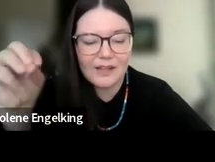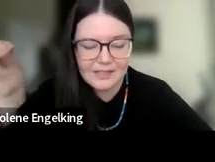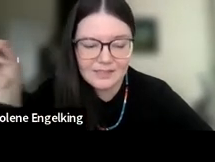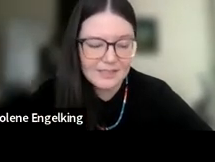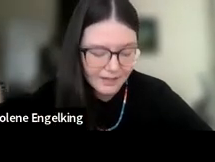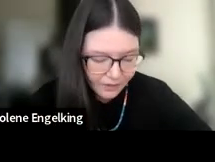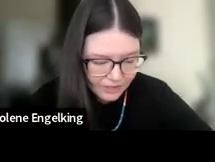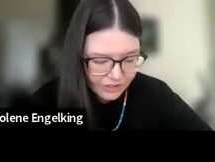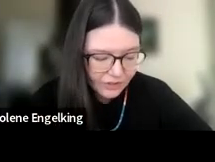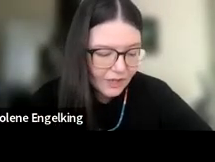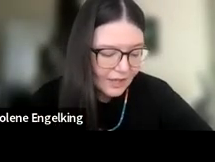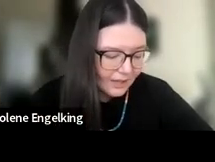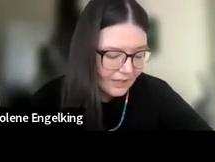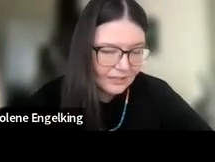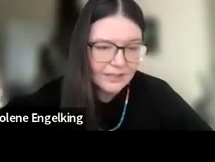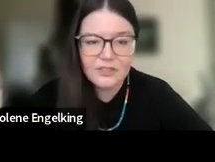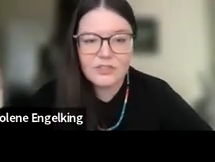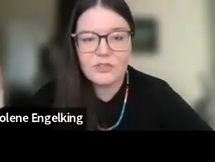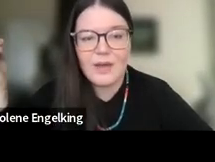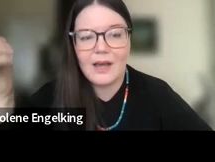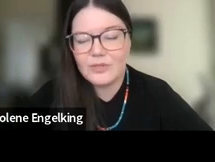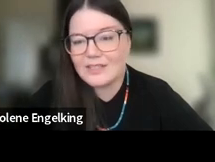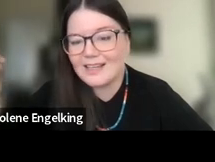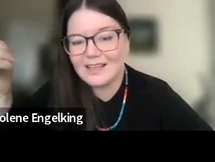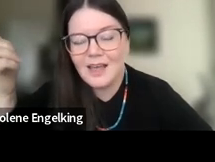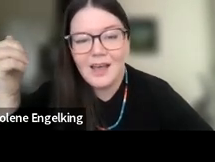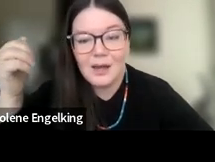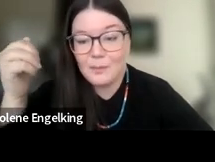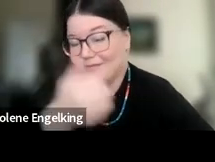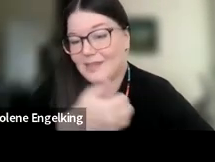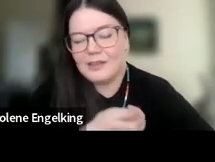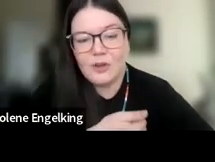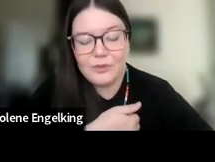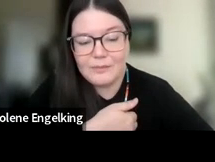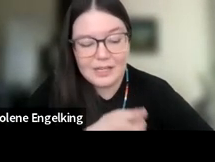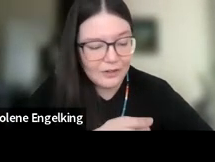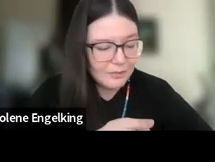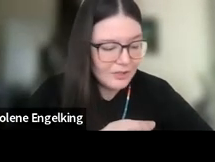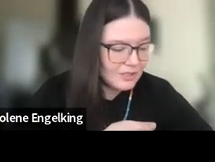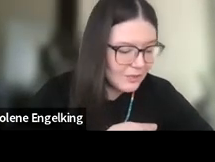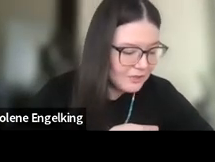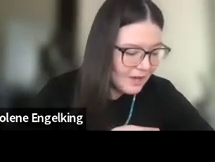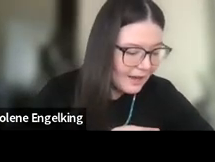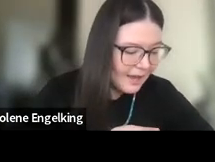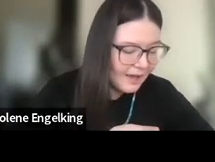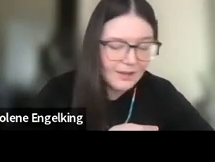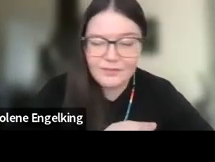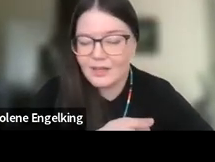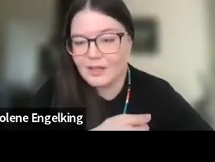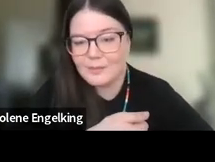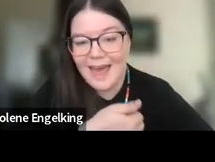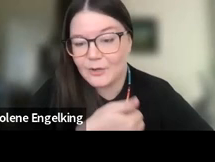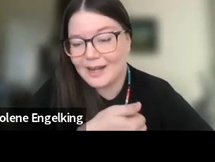sexual violence isn't a standalone issue. It is linked to housing, know, within many of our communities, we do not